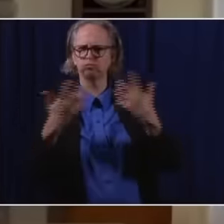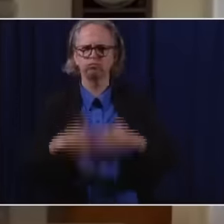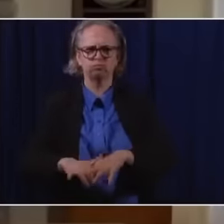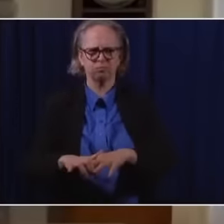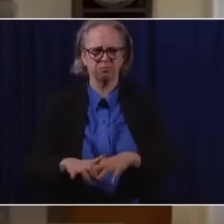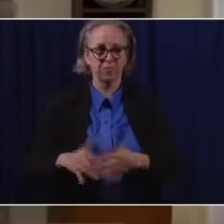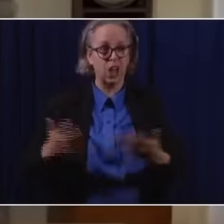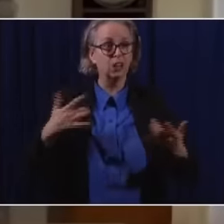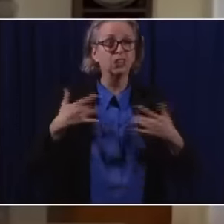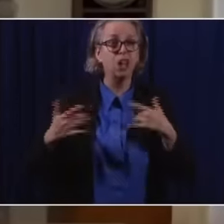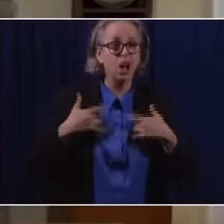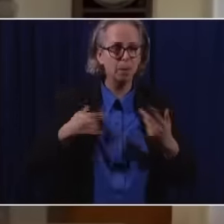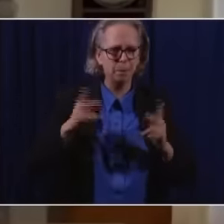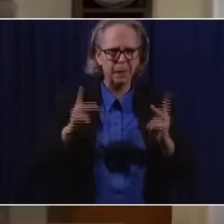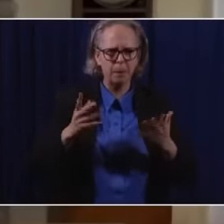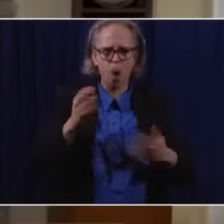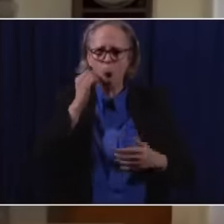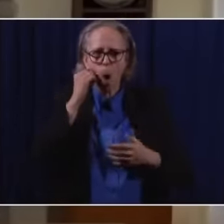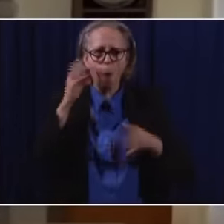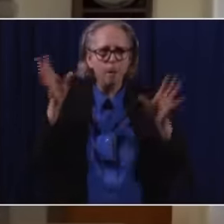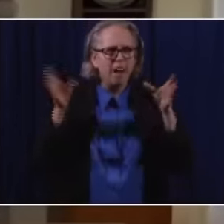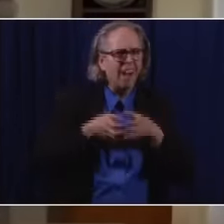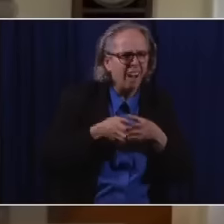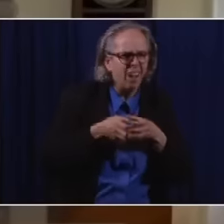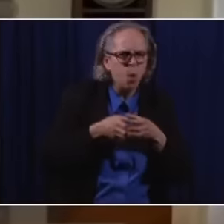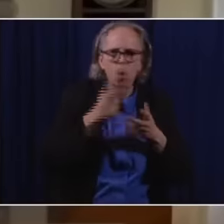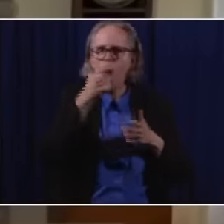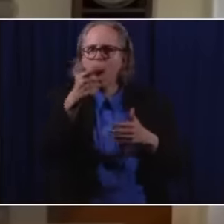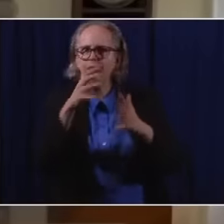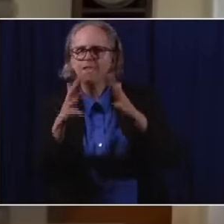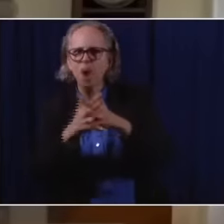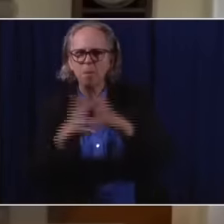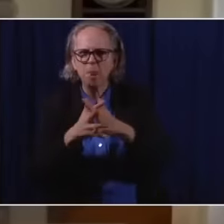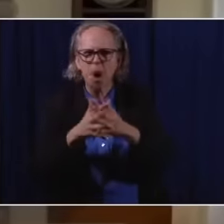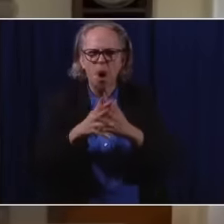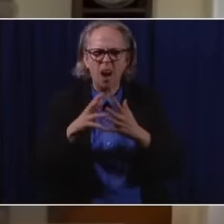get together and watch it on TV. So please be careful.